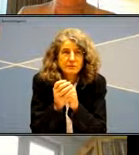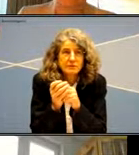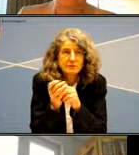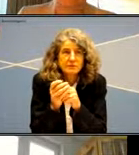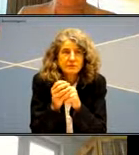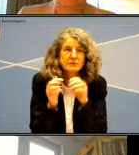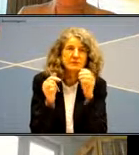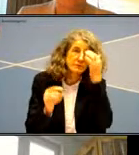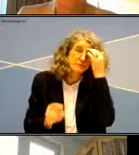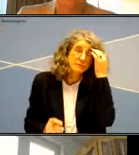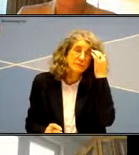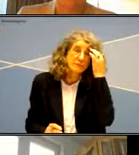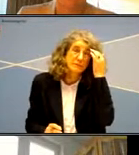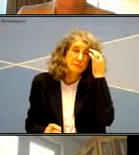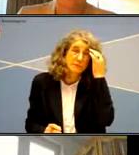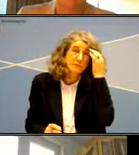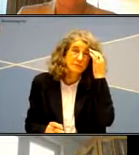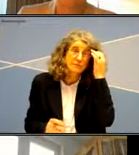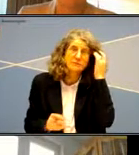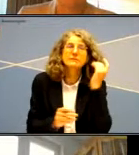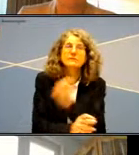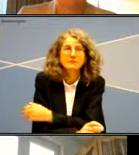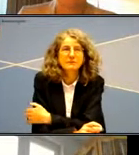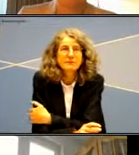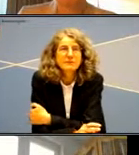It seems common sense. It's quite sensible. Claire?